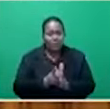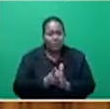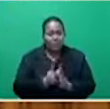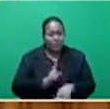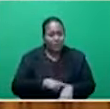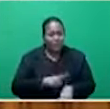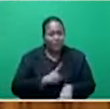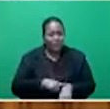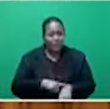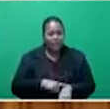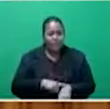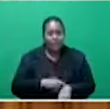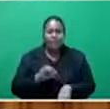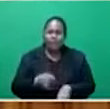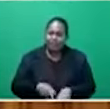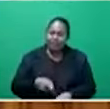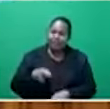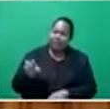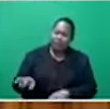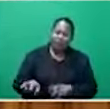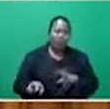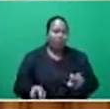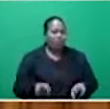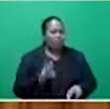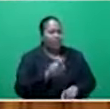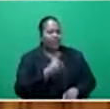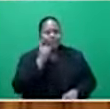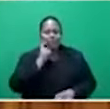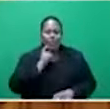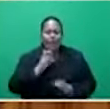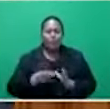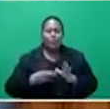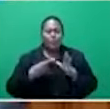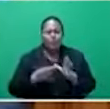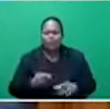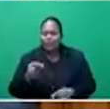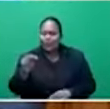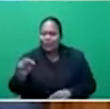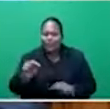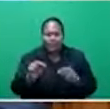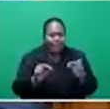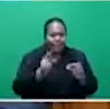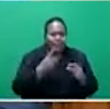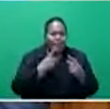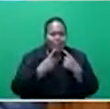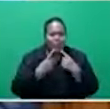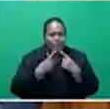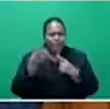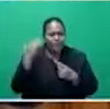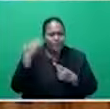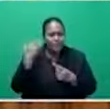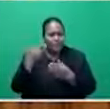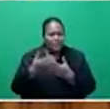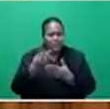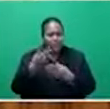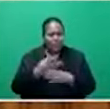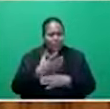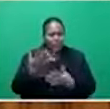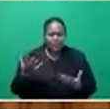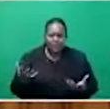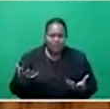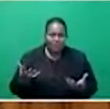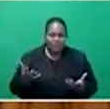know, pontificating here and there and trying to respond to every little thing that has been said in the opposition, and throws